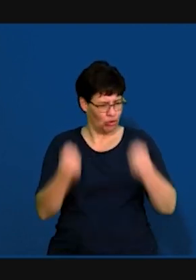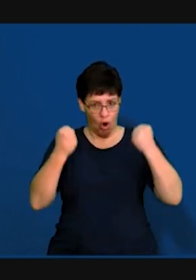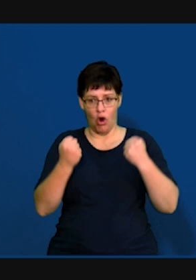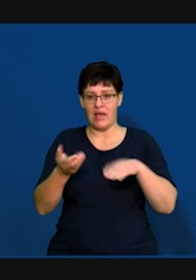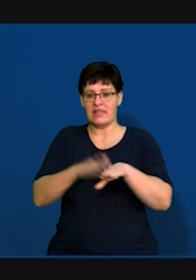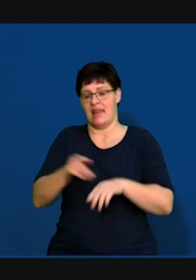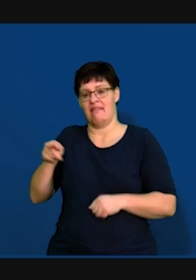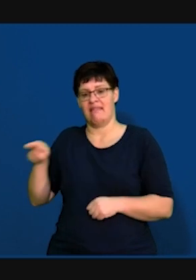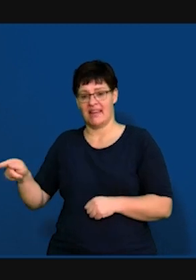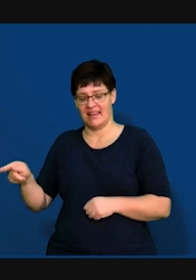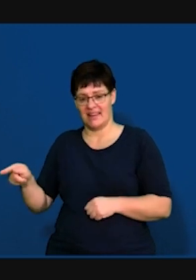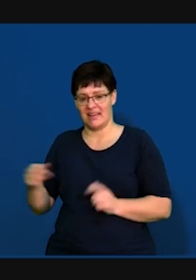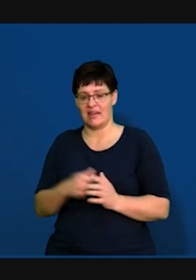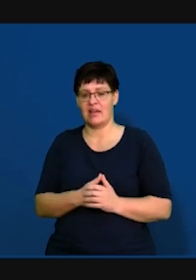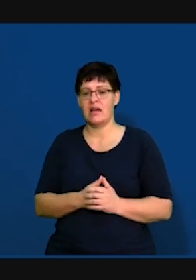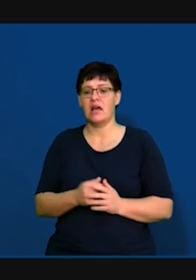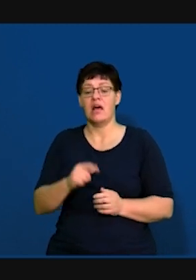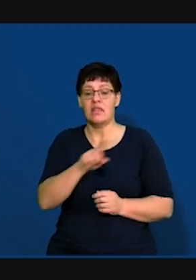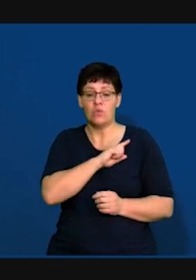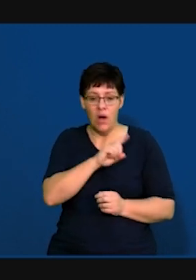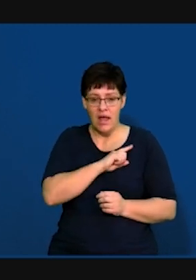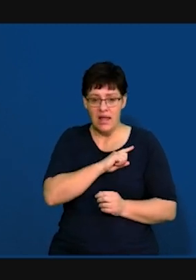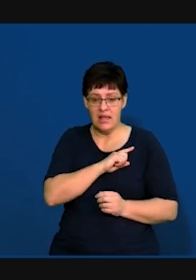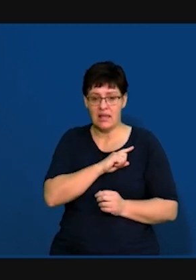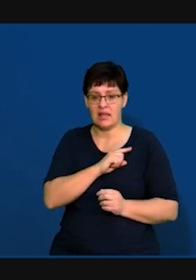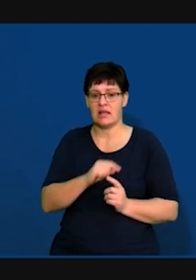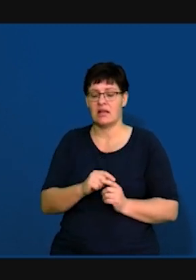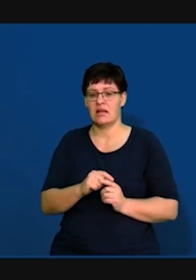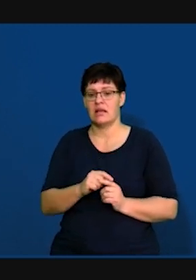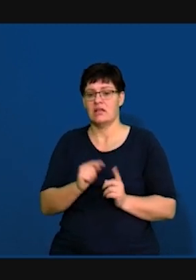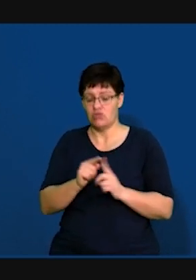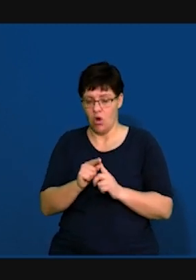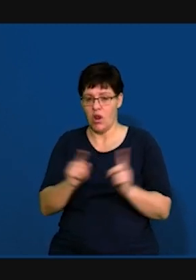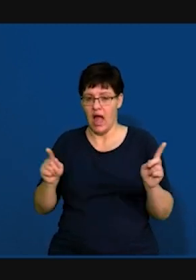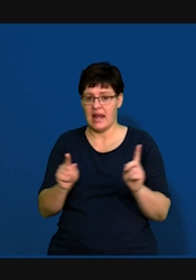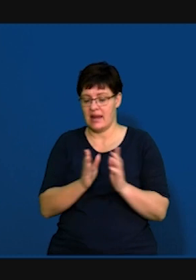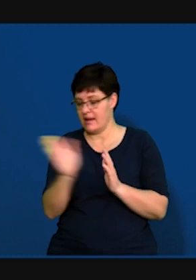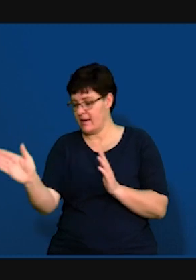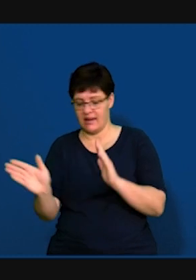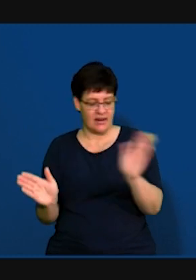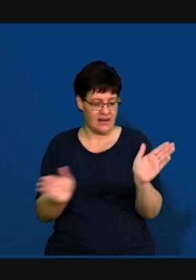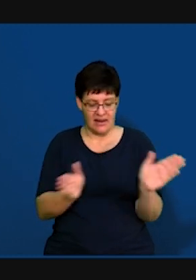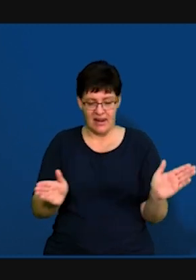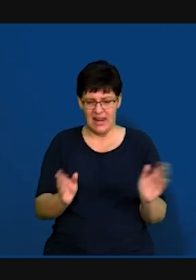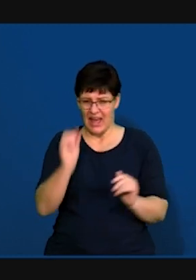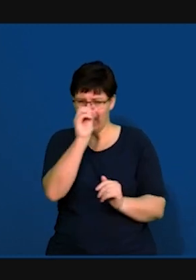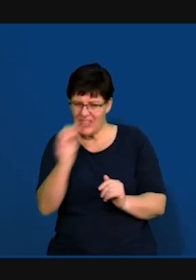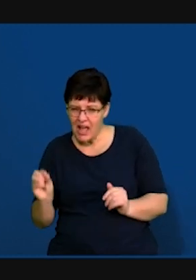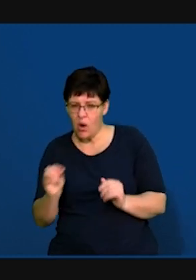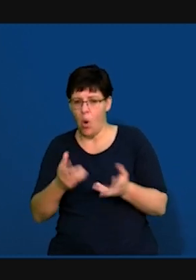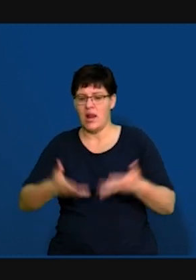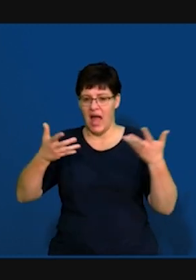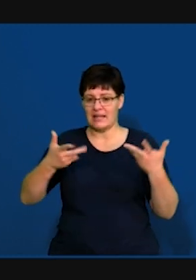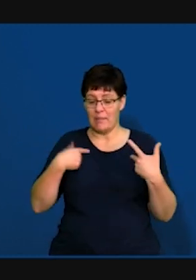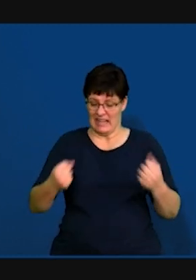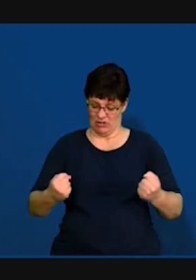also mentioned in grade 11 is that the electric field line density is an indication of the strength of the field